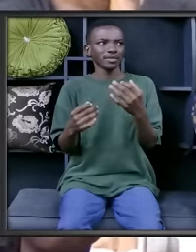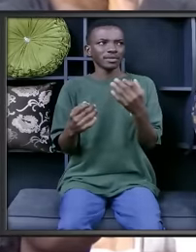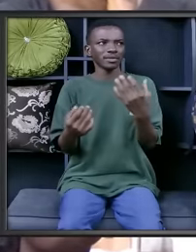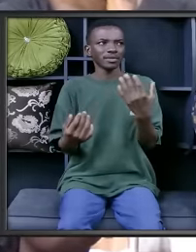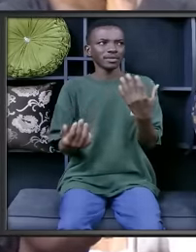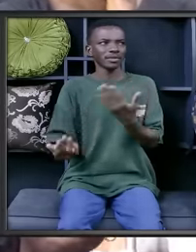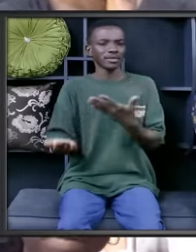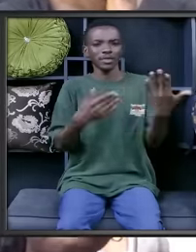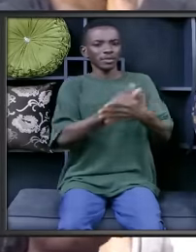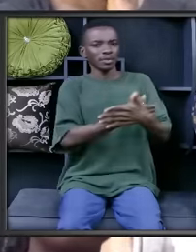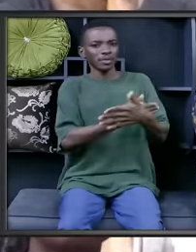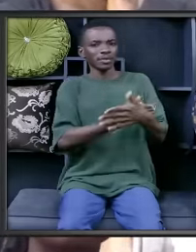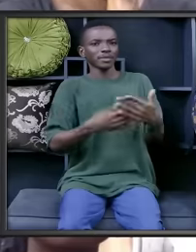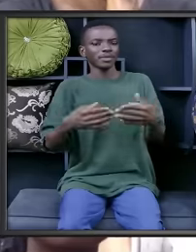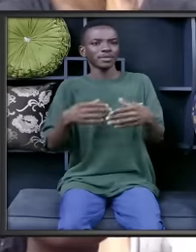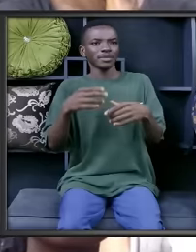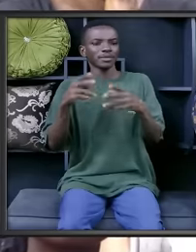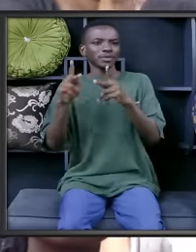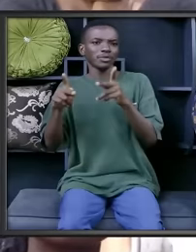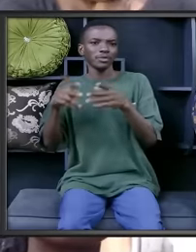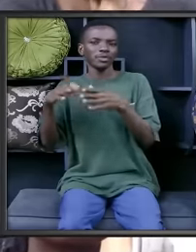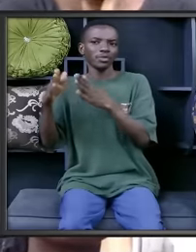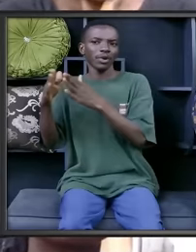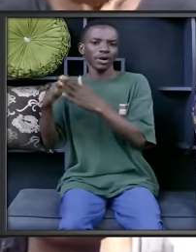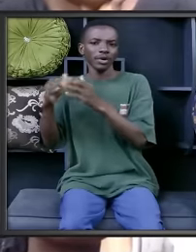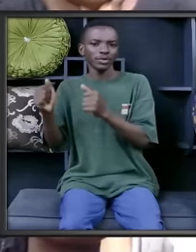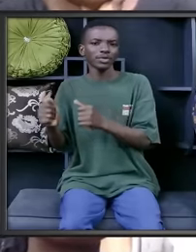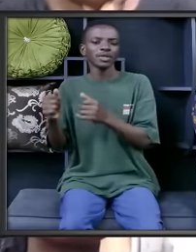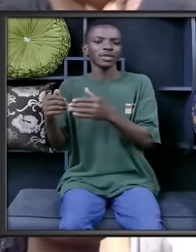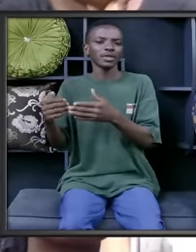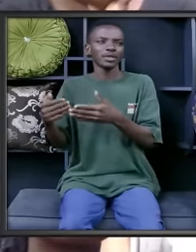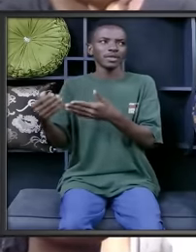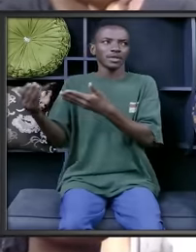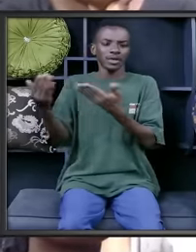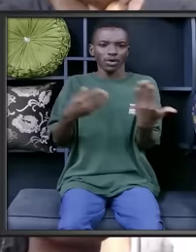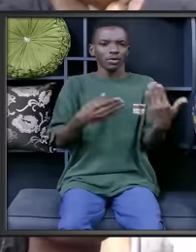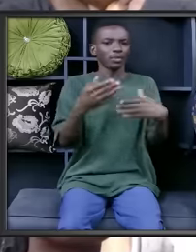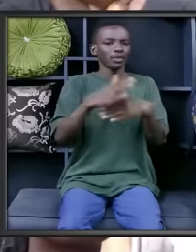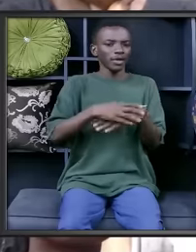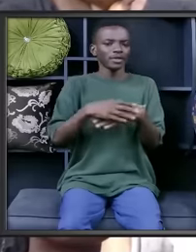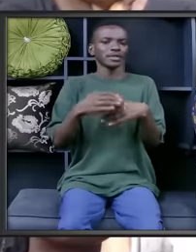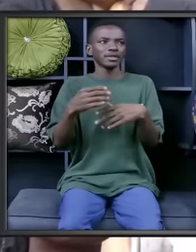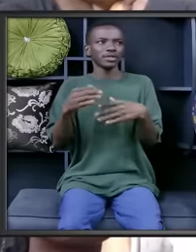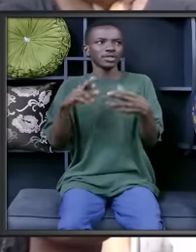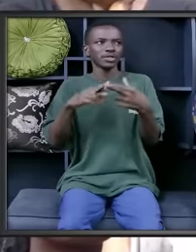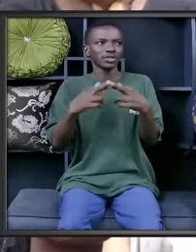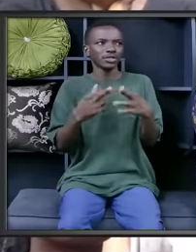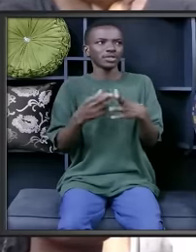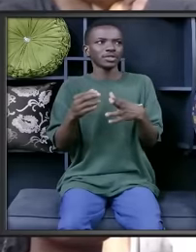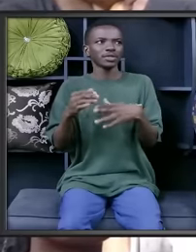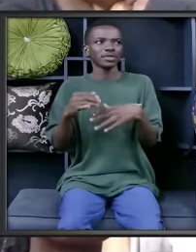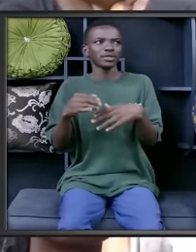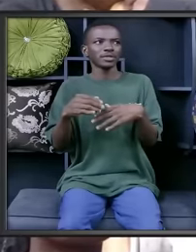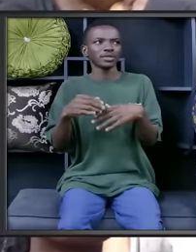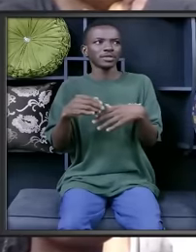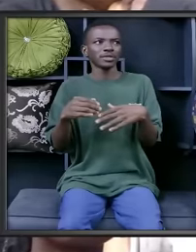carry my bikini, come out, go for people compound. Now he come back for him people for his real. I ran into the